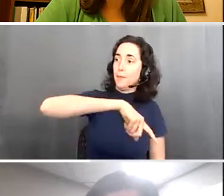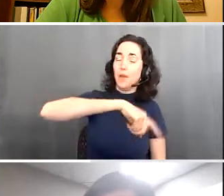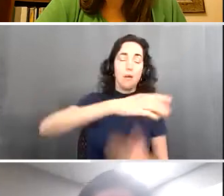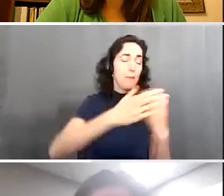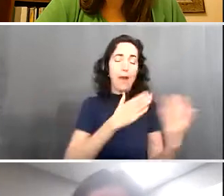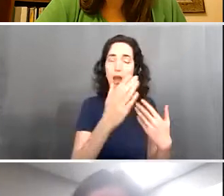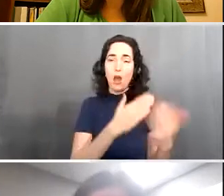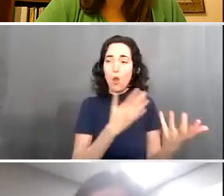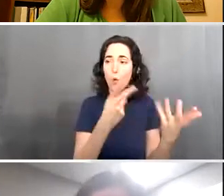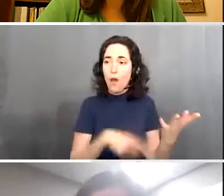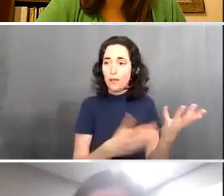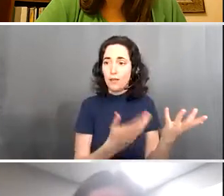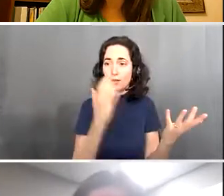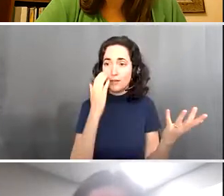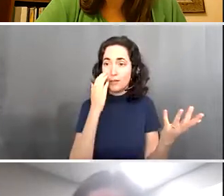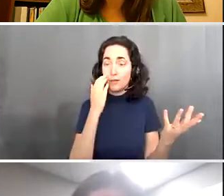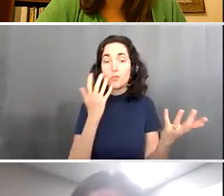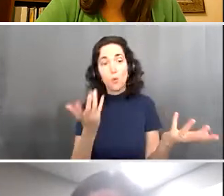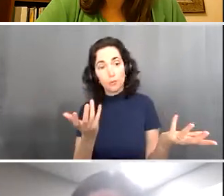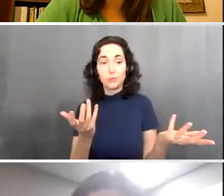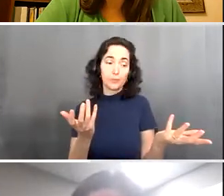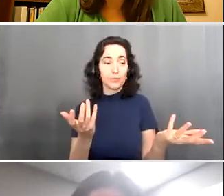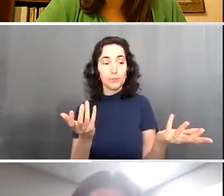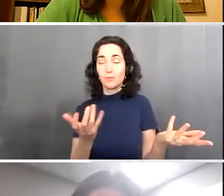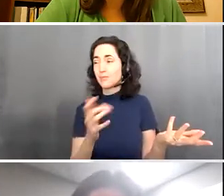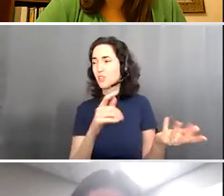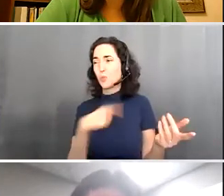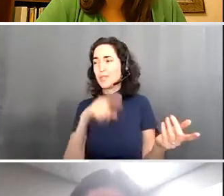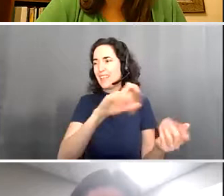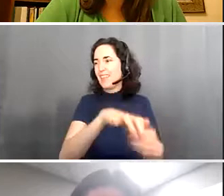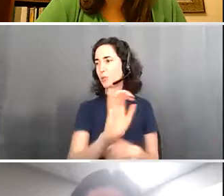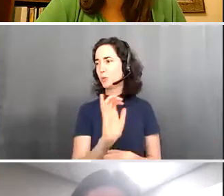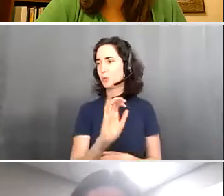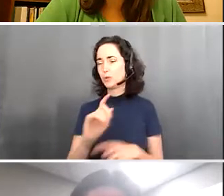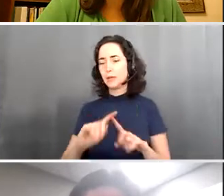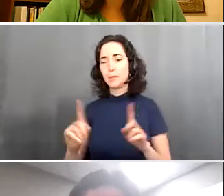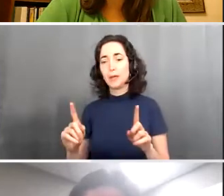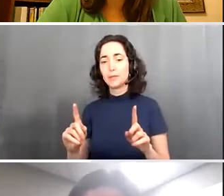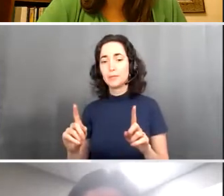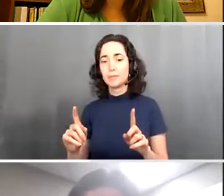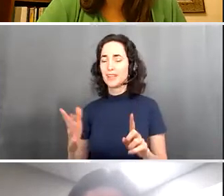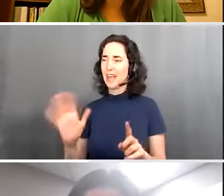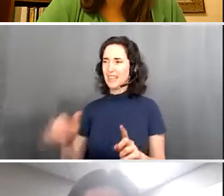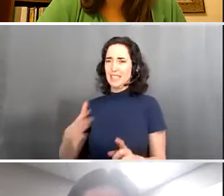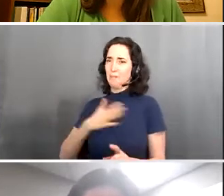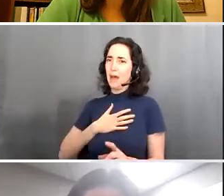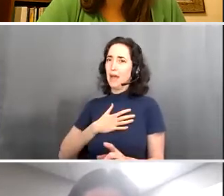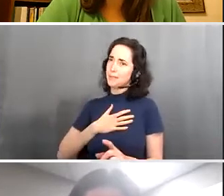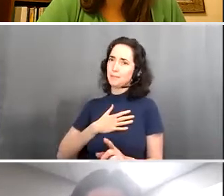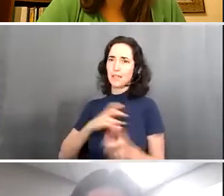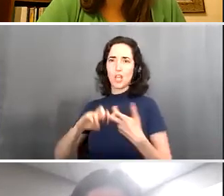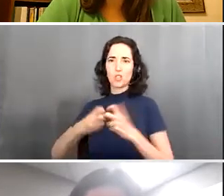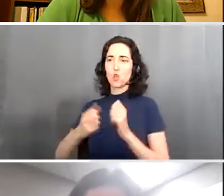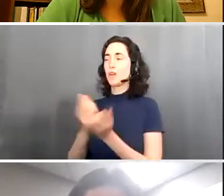regardless. So there's a need for that as well. But this is a bone I have to pick with some providers that